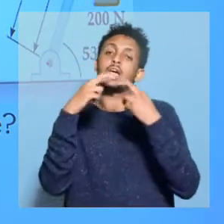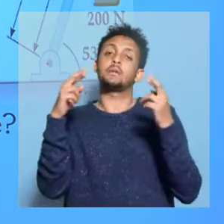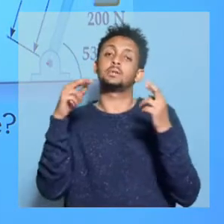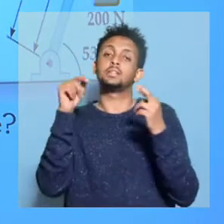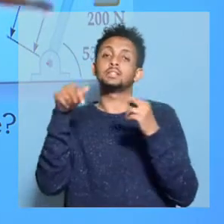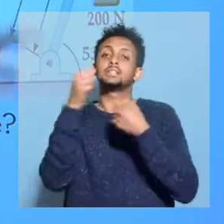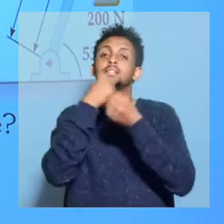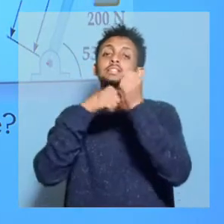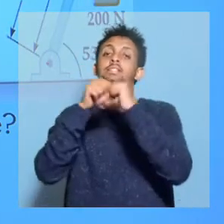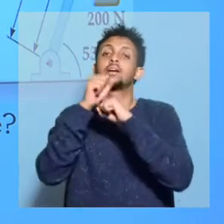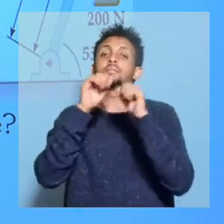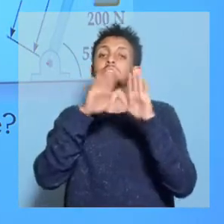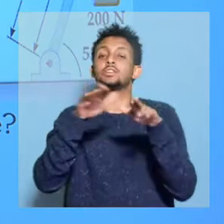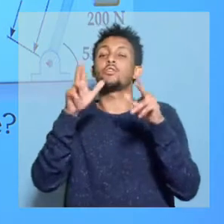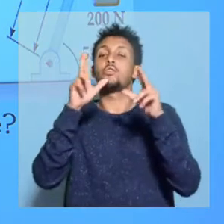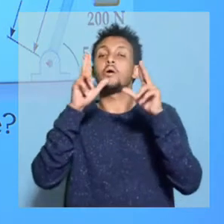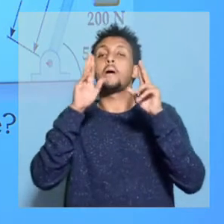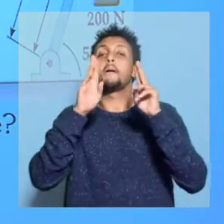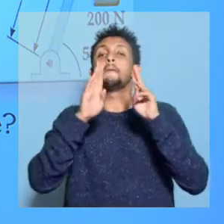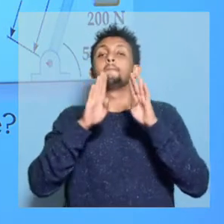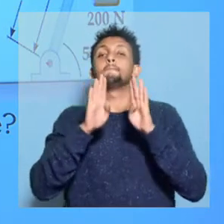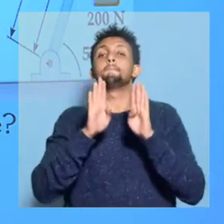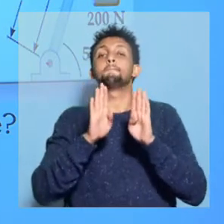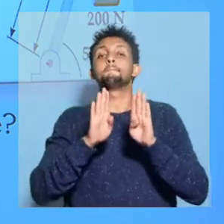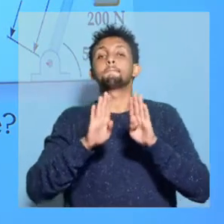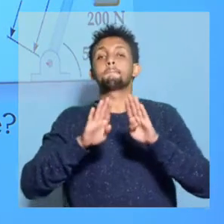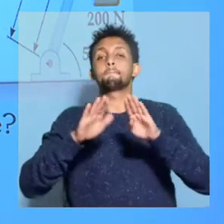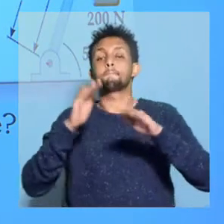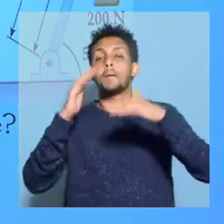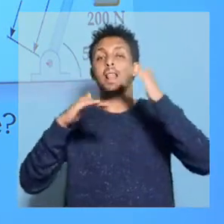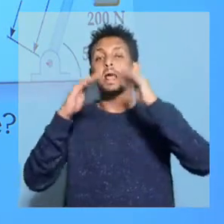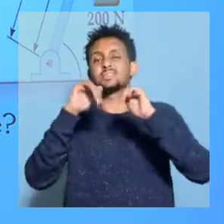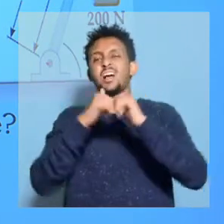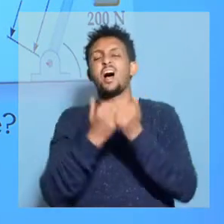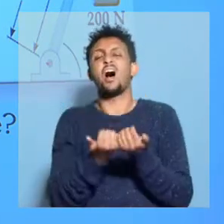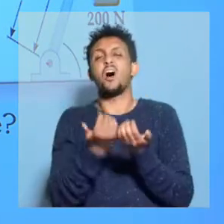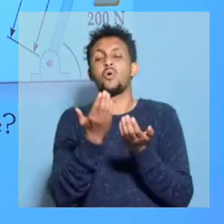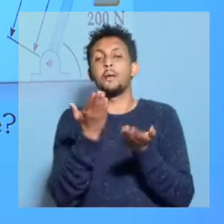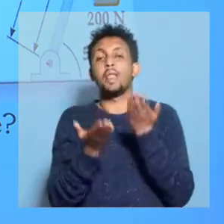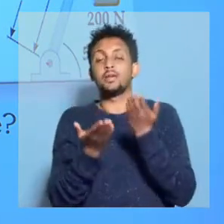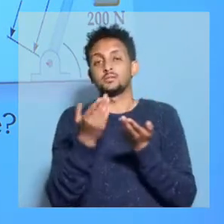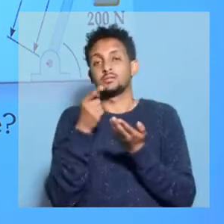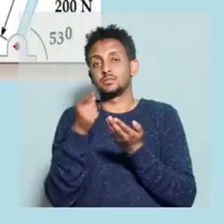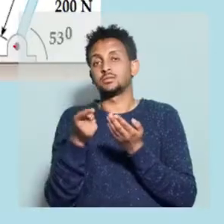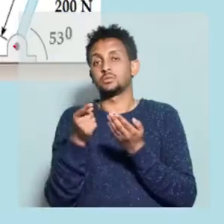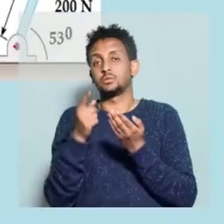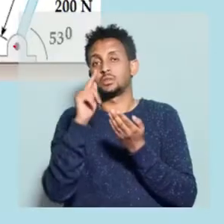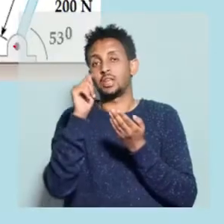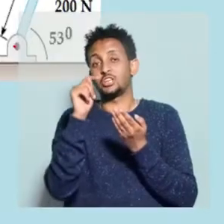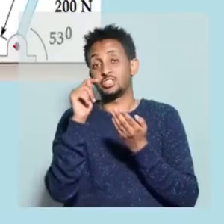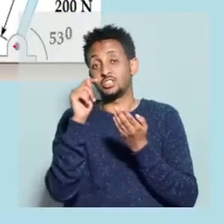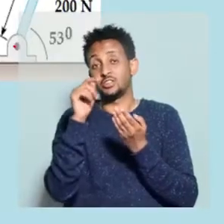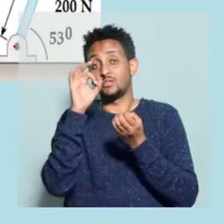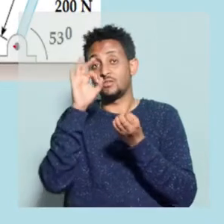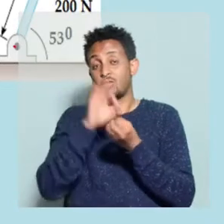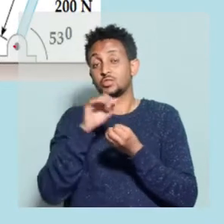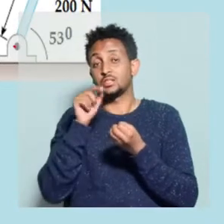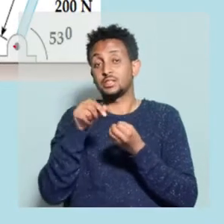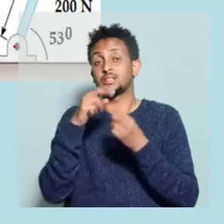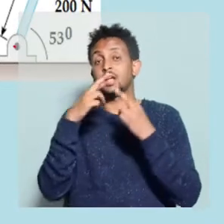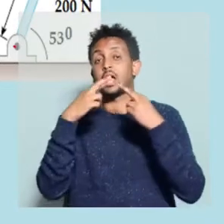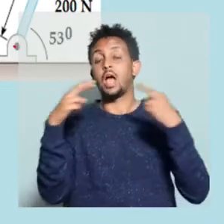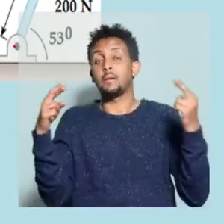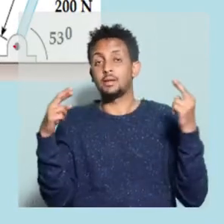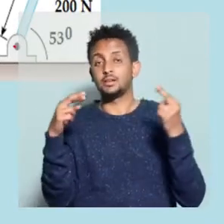that the system is in a state of balance or equilibrium. So how do we determine the tension? We determine the force exerted on the